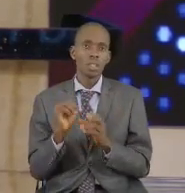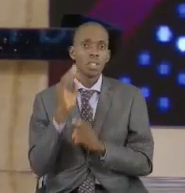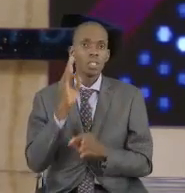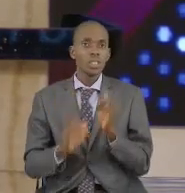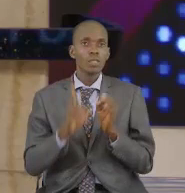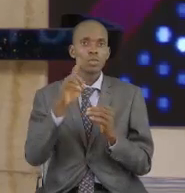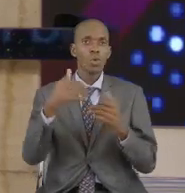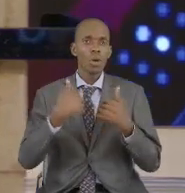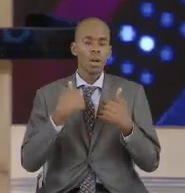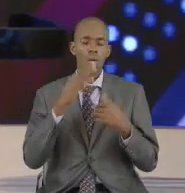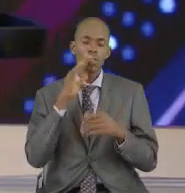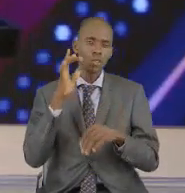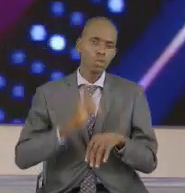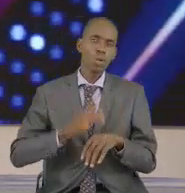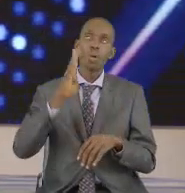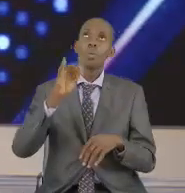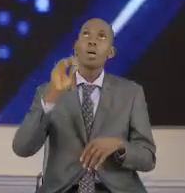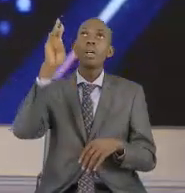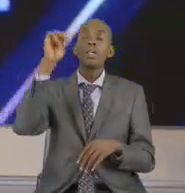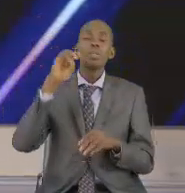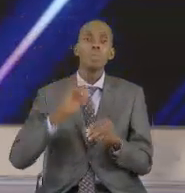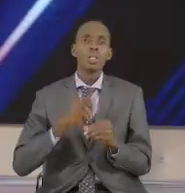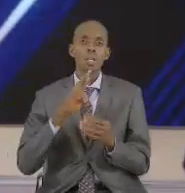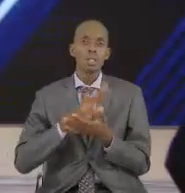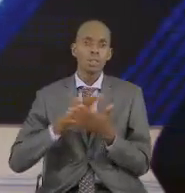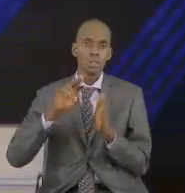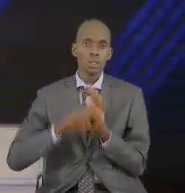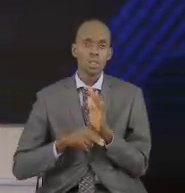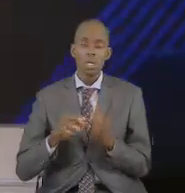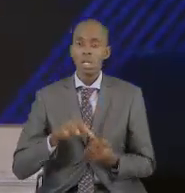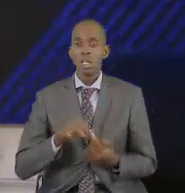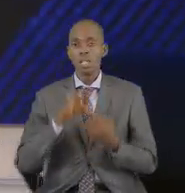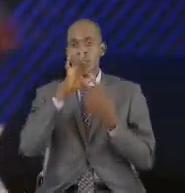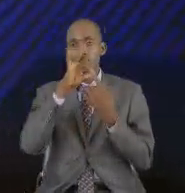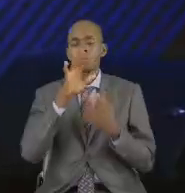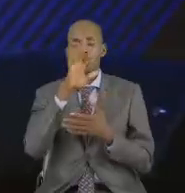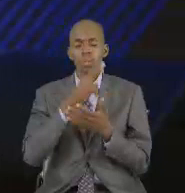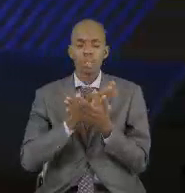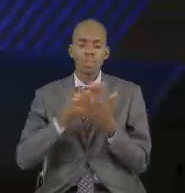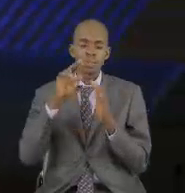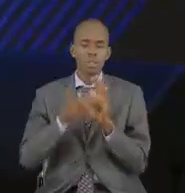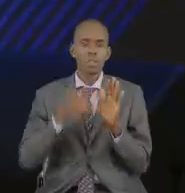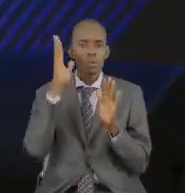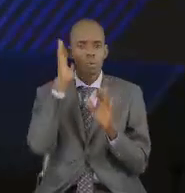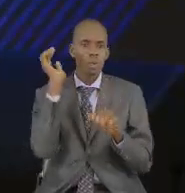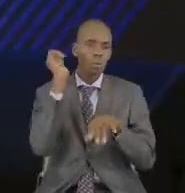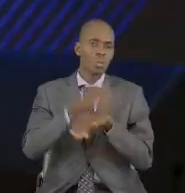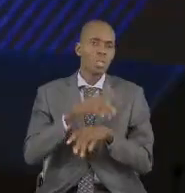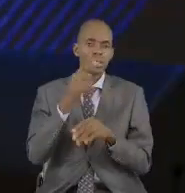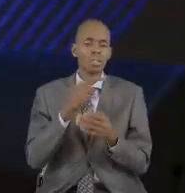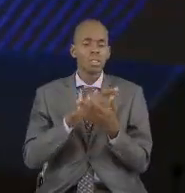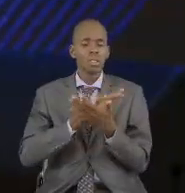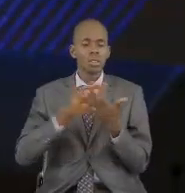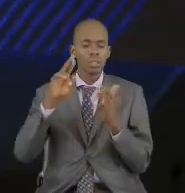in righteousness, except your righteousness shall exceed the righteousness of